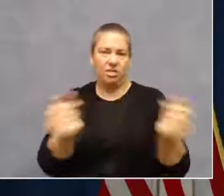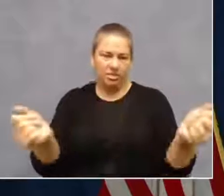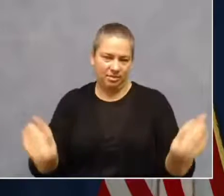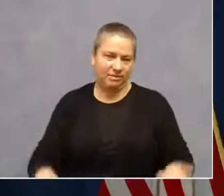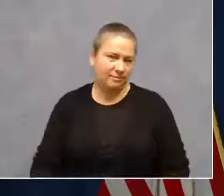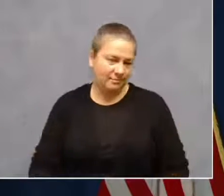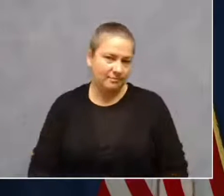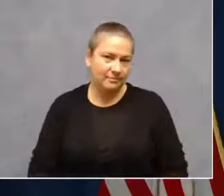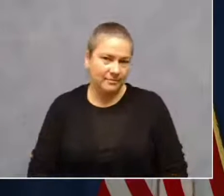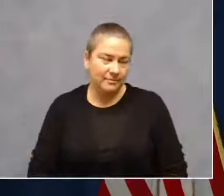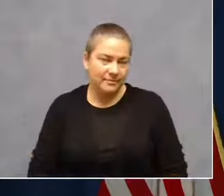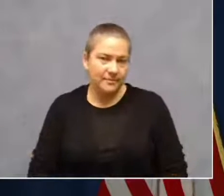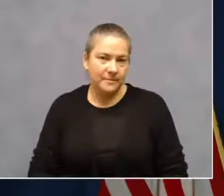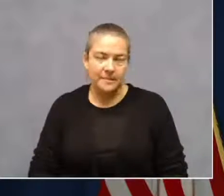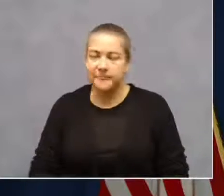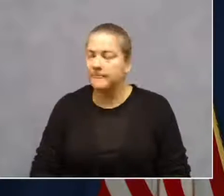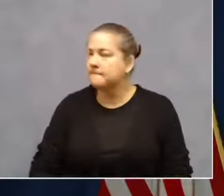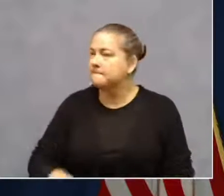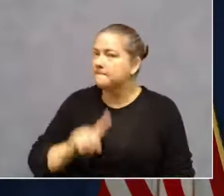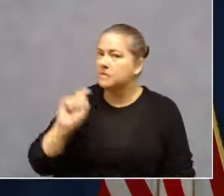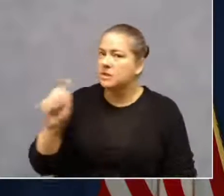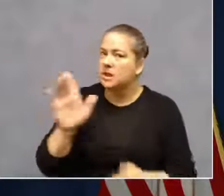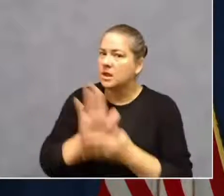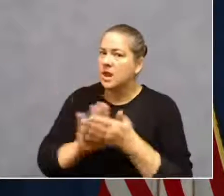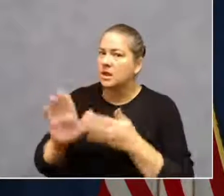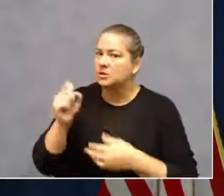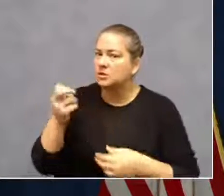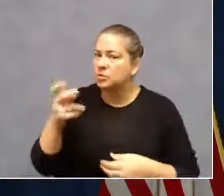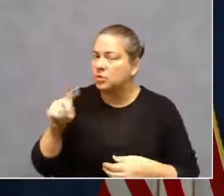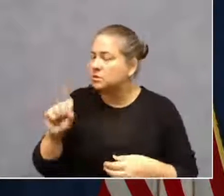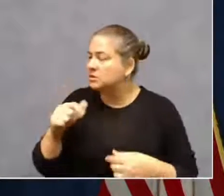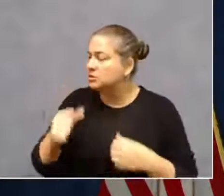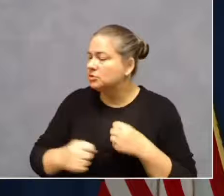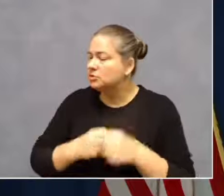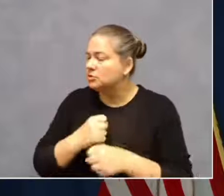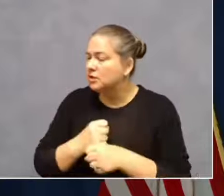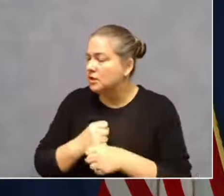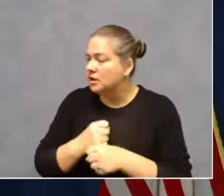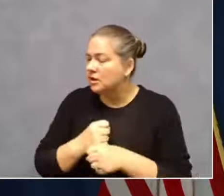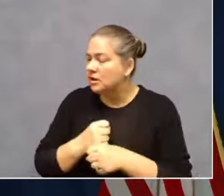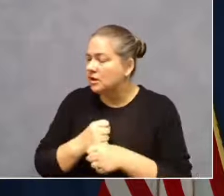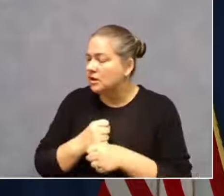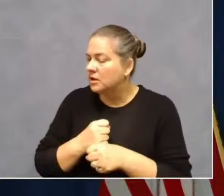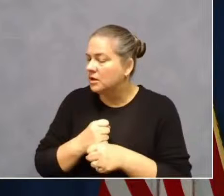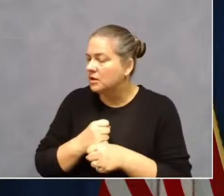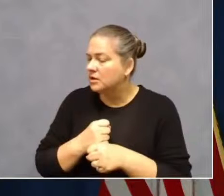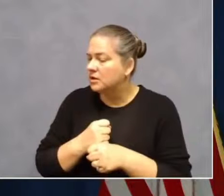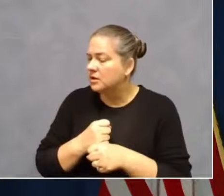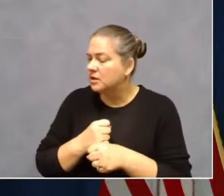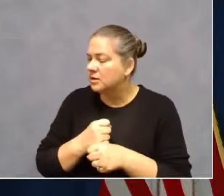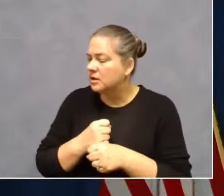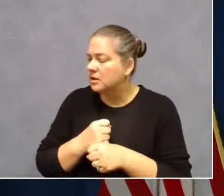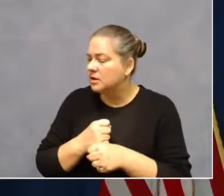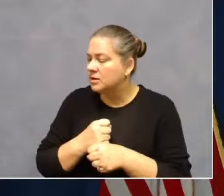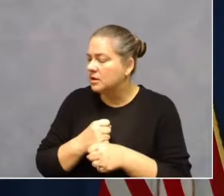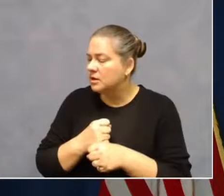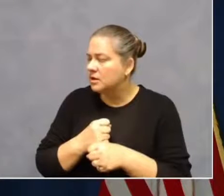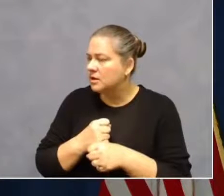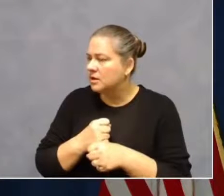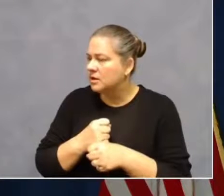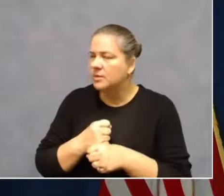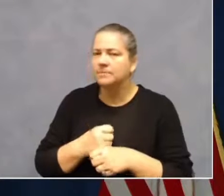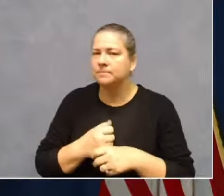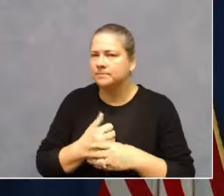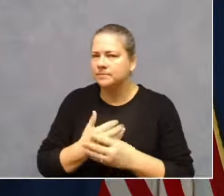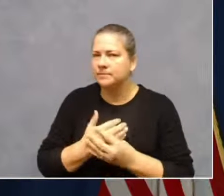college sports in counties that are red? Do you foresee limits on, say, attendance at football games at U of L or Western? So